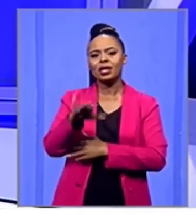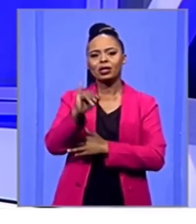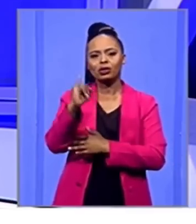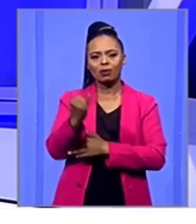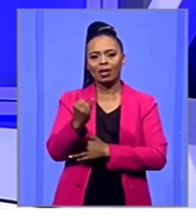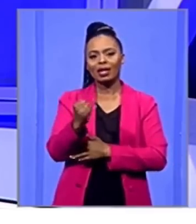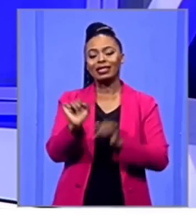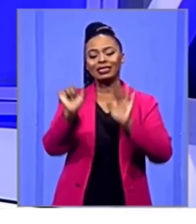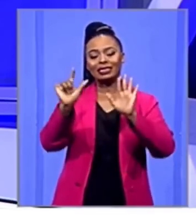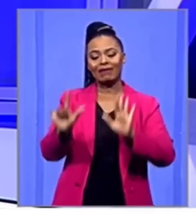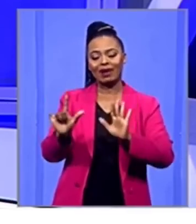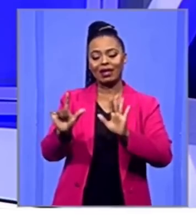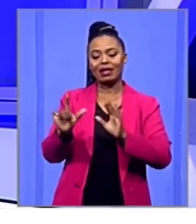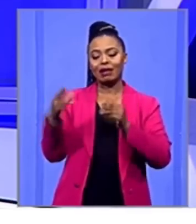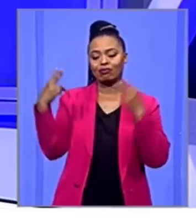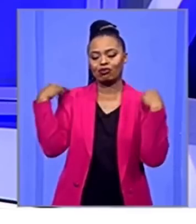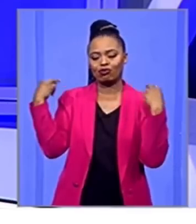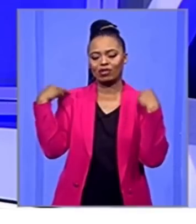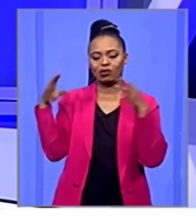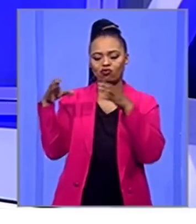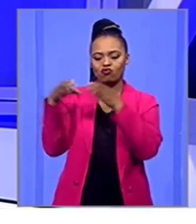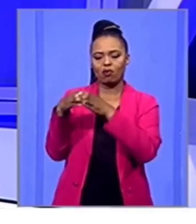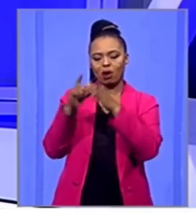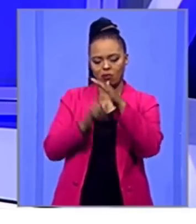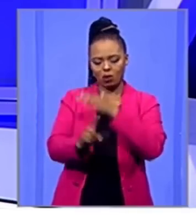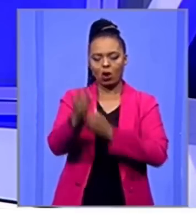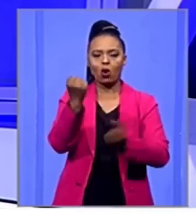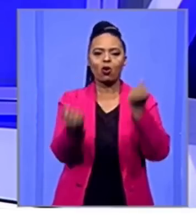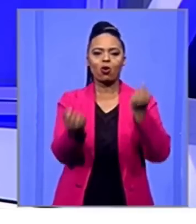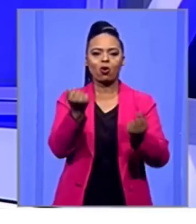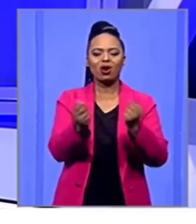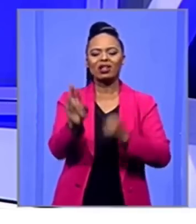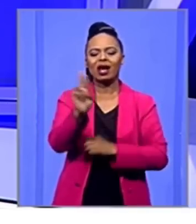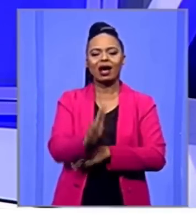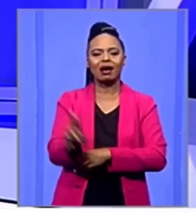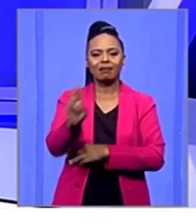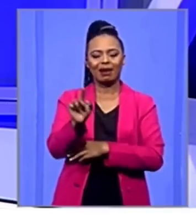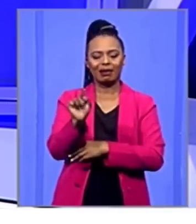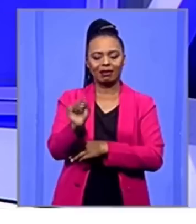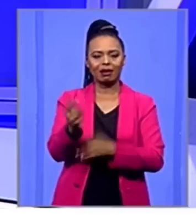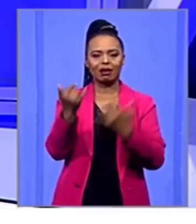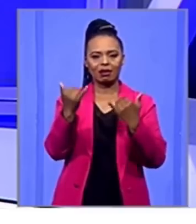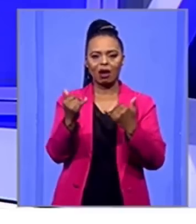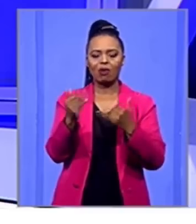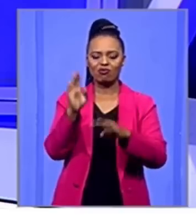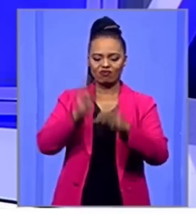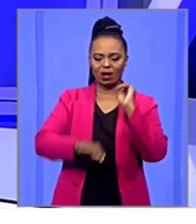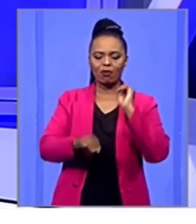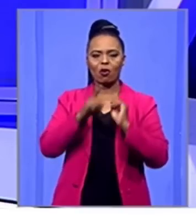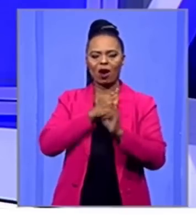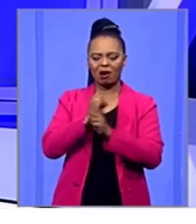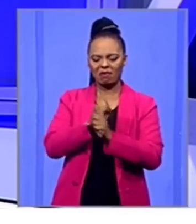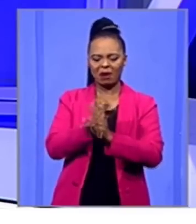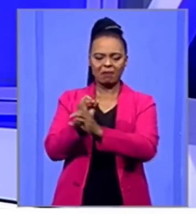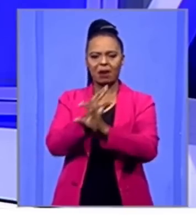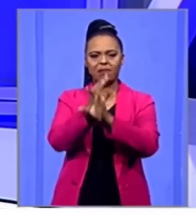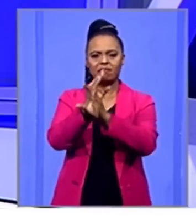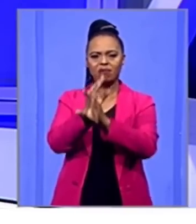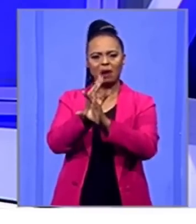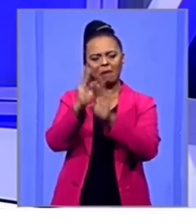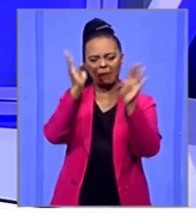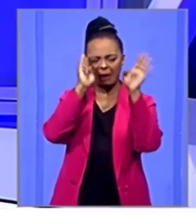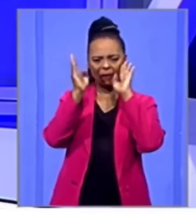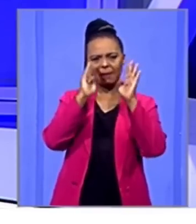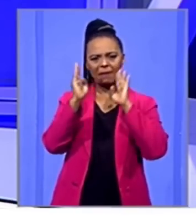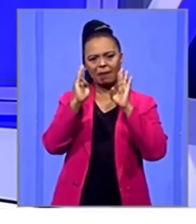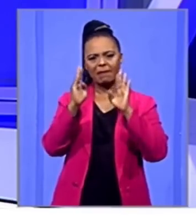a tšweletše pele ga kgorotsheko ya magistrata wa Randburg ka dipharwa melato tšeo di akaretšago tlaišo go šupa maloko